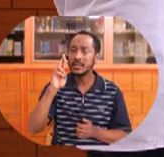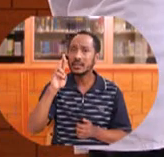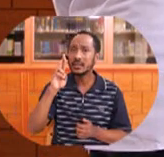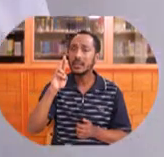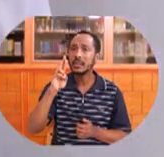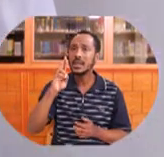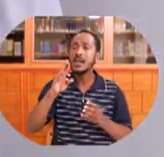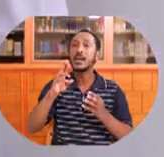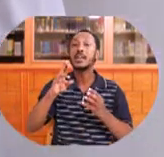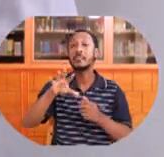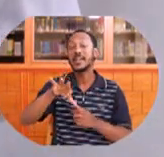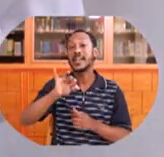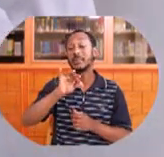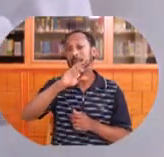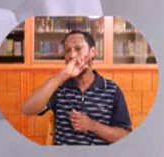dissolved